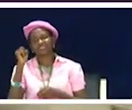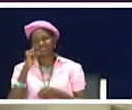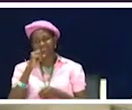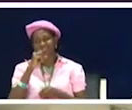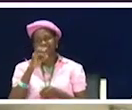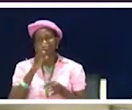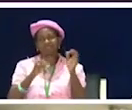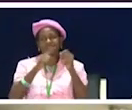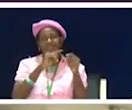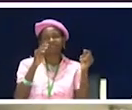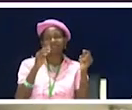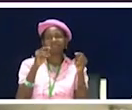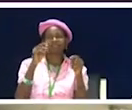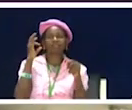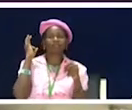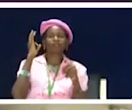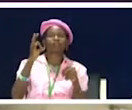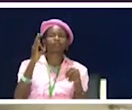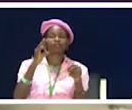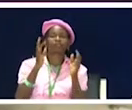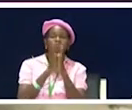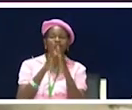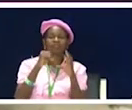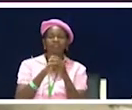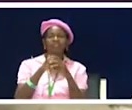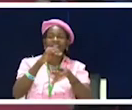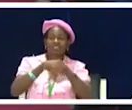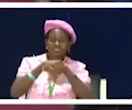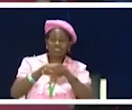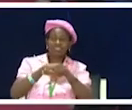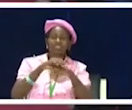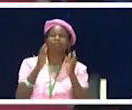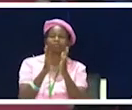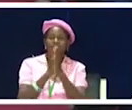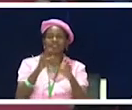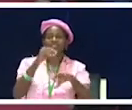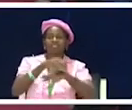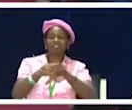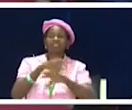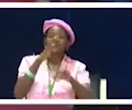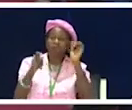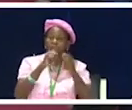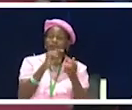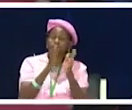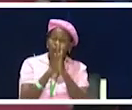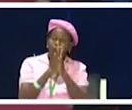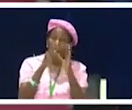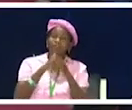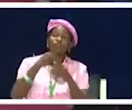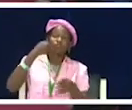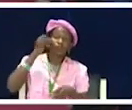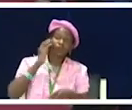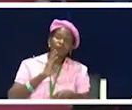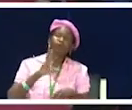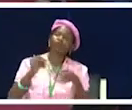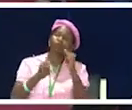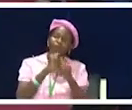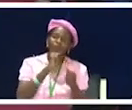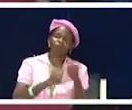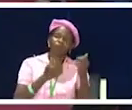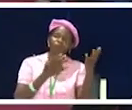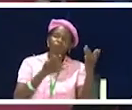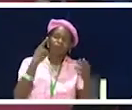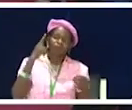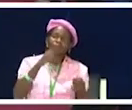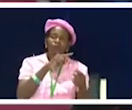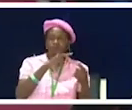So if you want to preach, want to pray in English, pray in English. If you want to pray in Yoruba, we know that we will wait for you because we